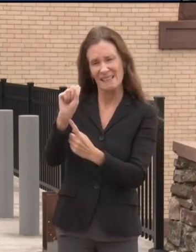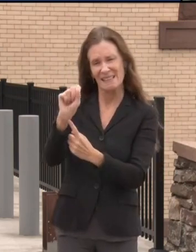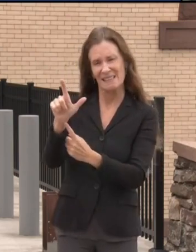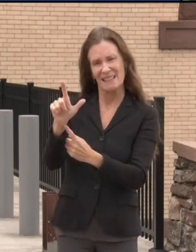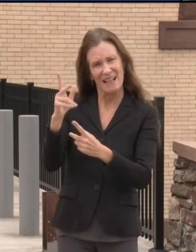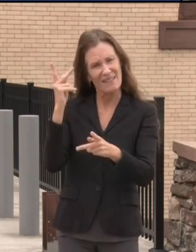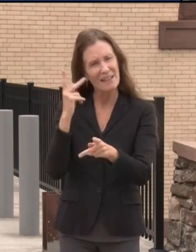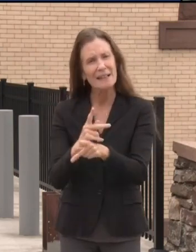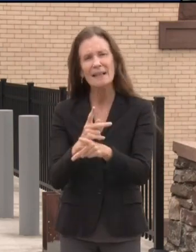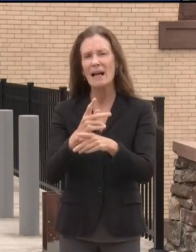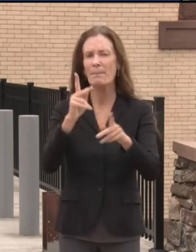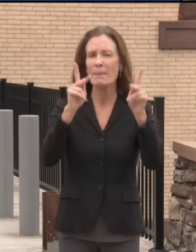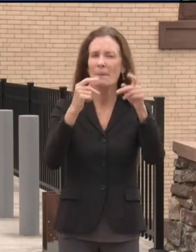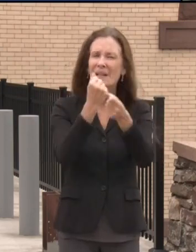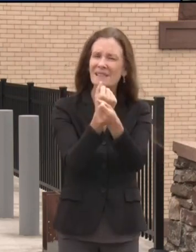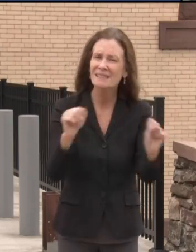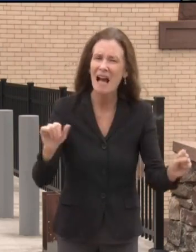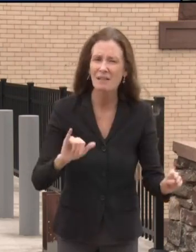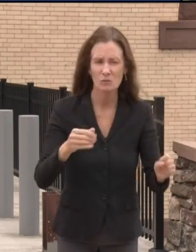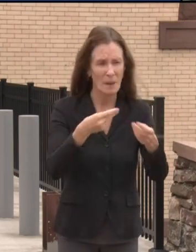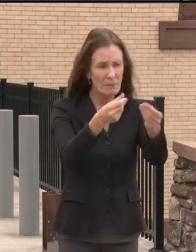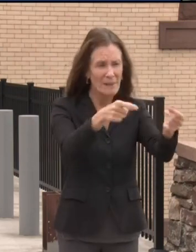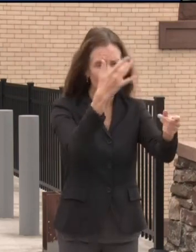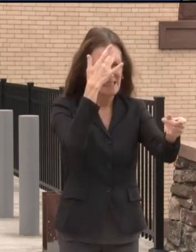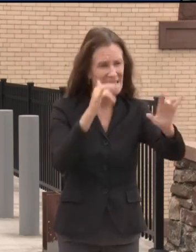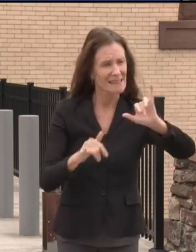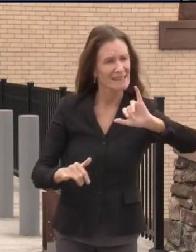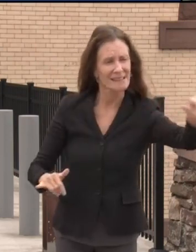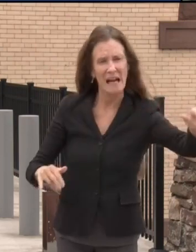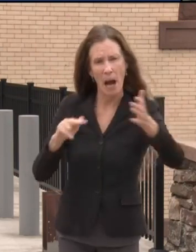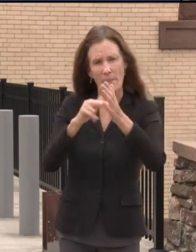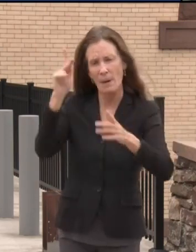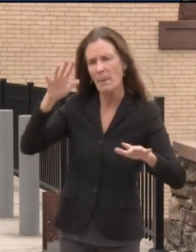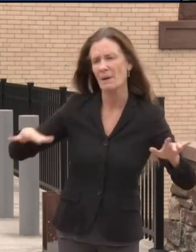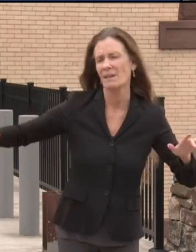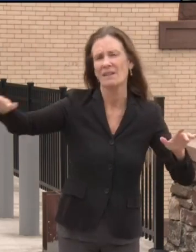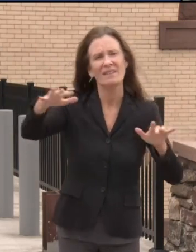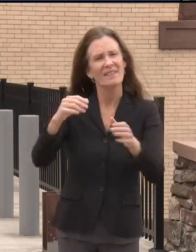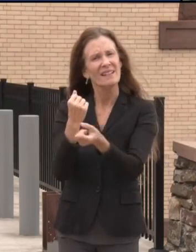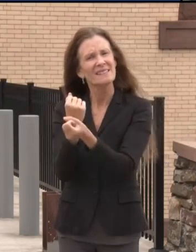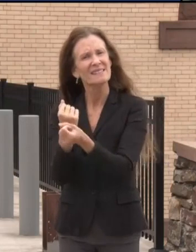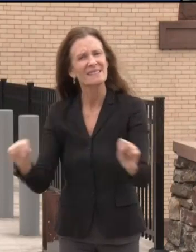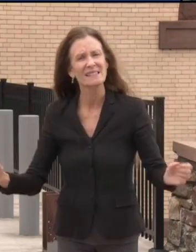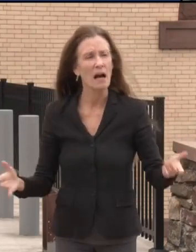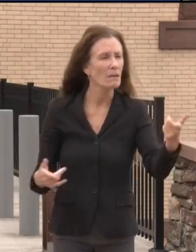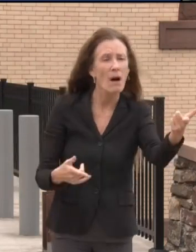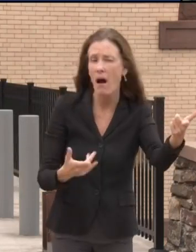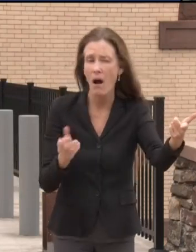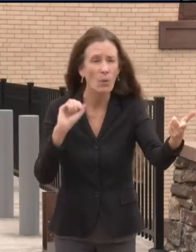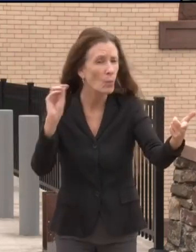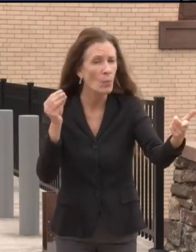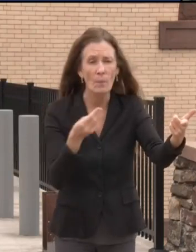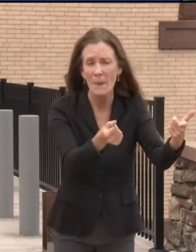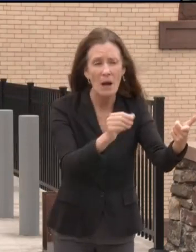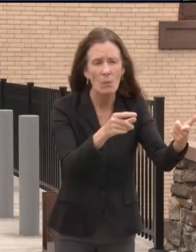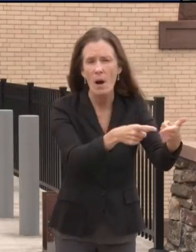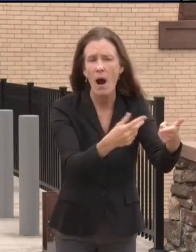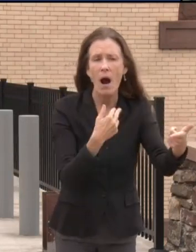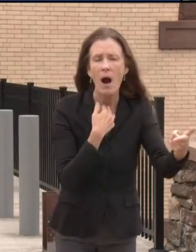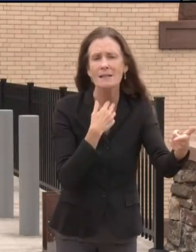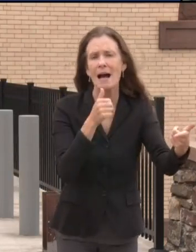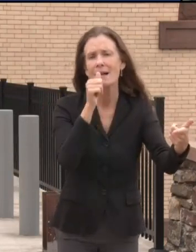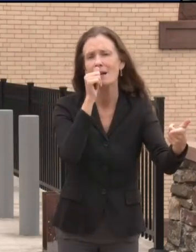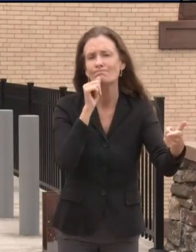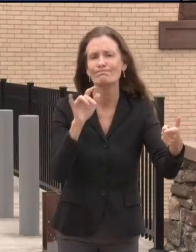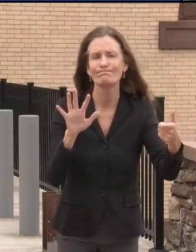healthy. We should not be putting people in a position of having to choose between keeping themselves and